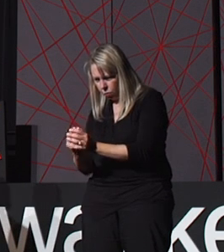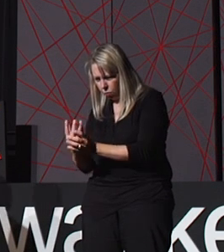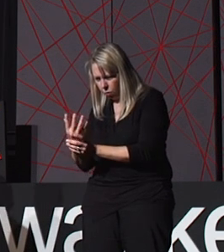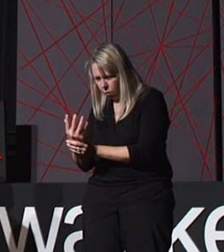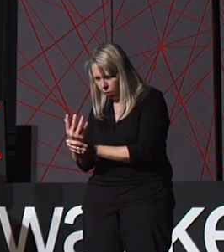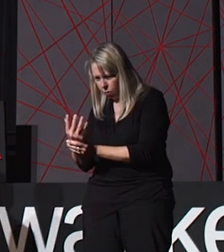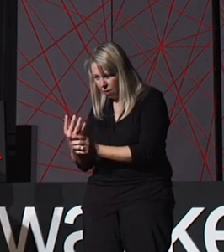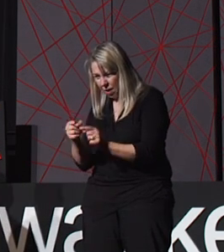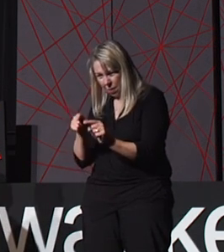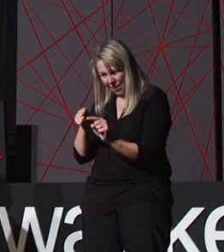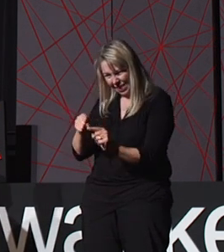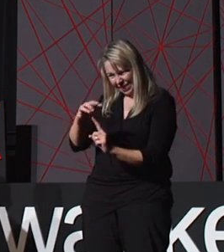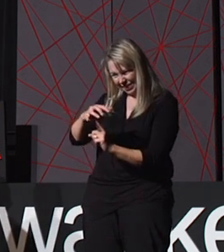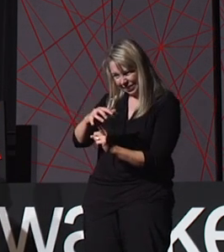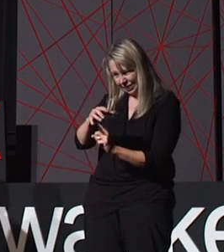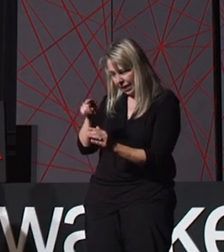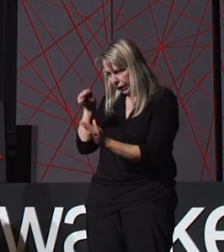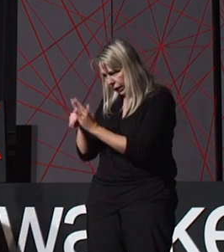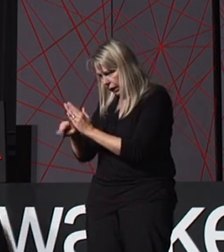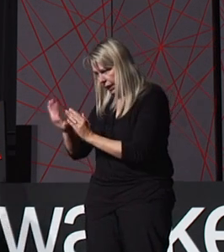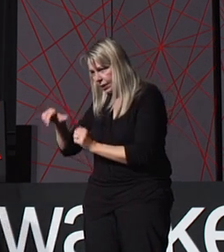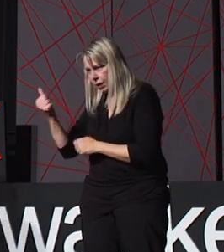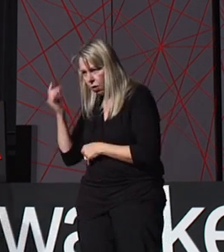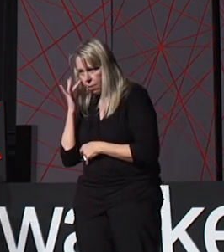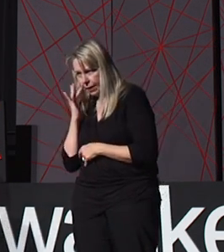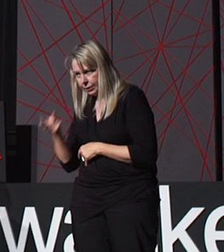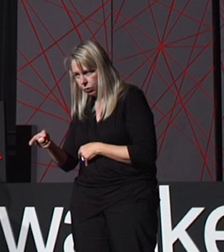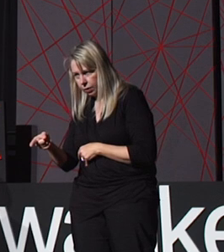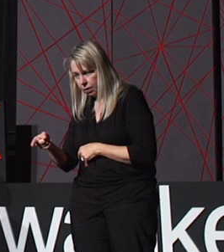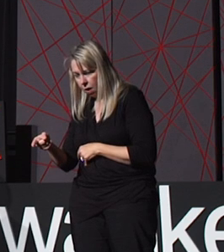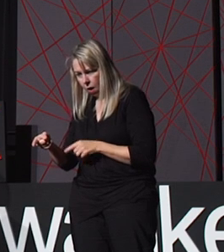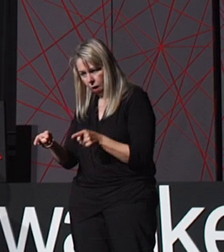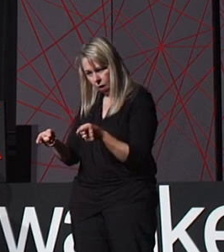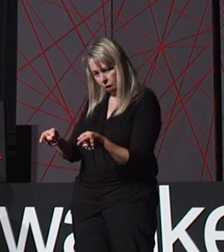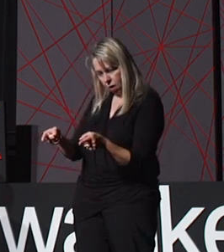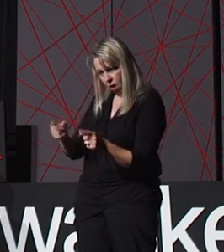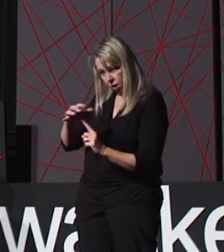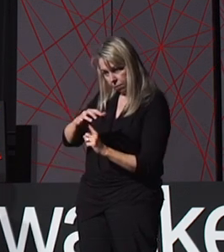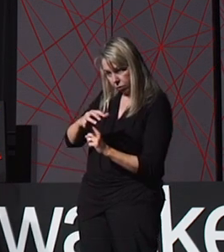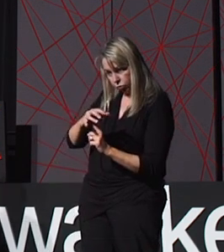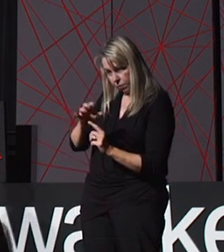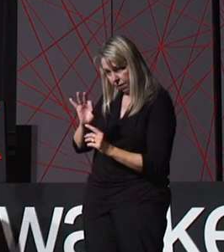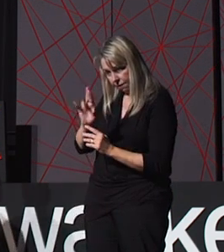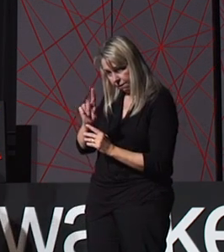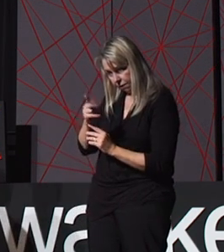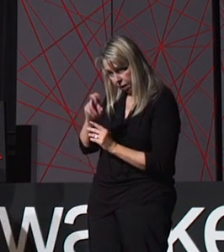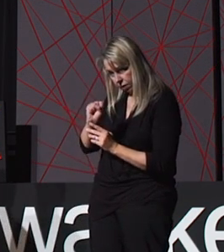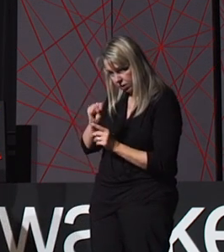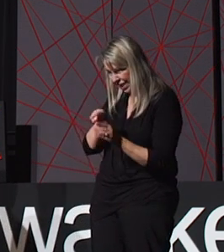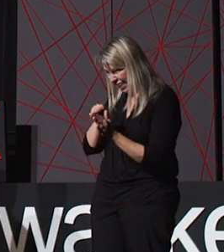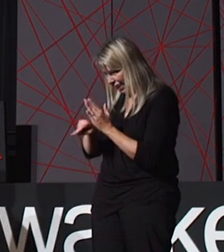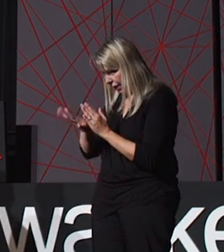killing some of these pathogenic bacteria that he was working with. This accidental discovery changed